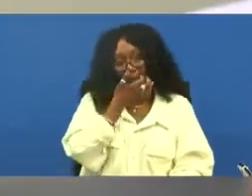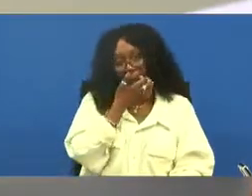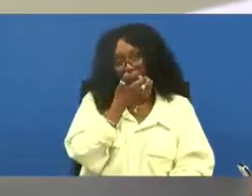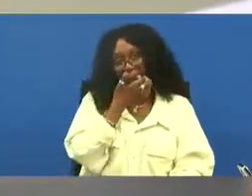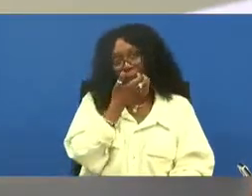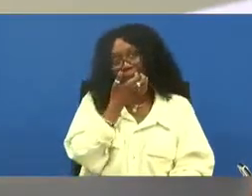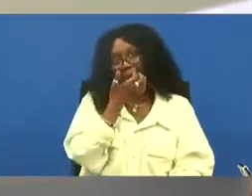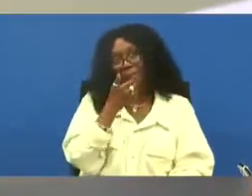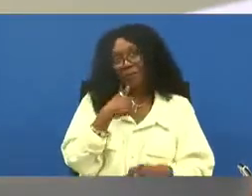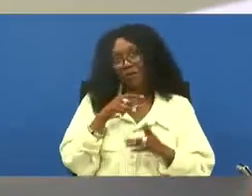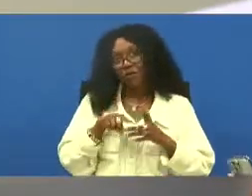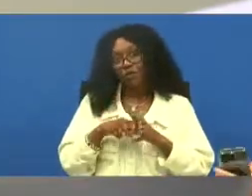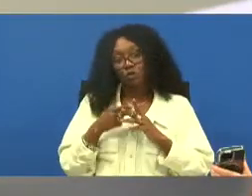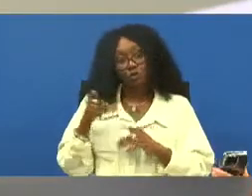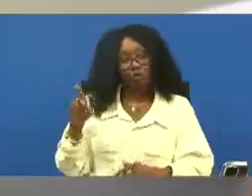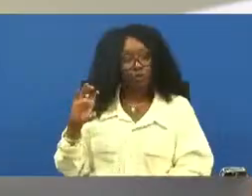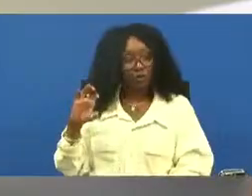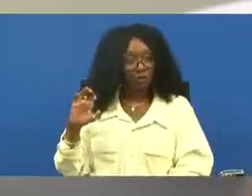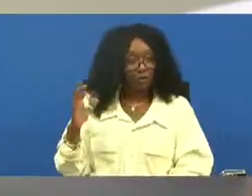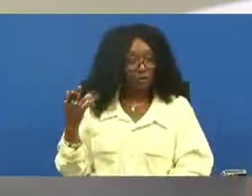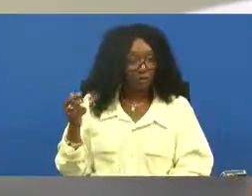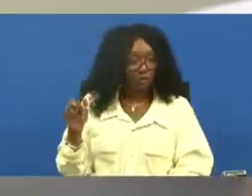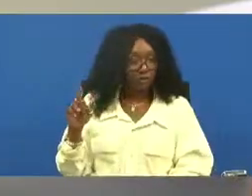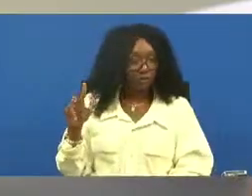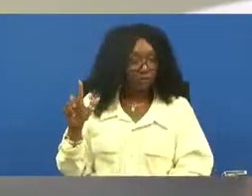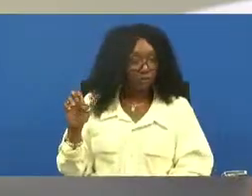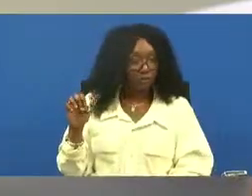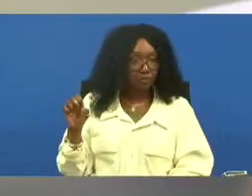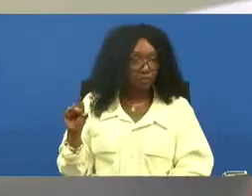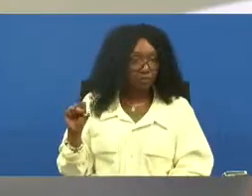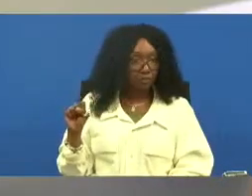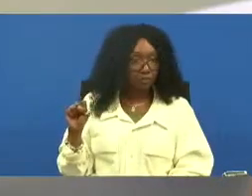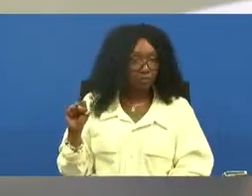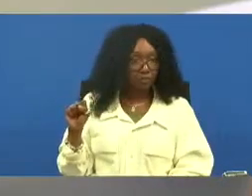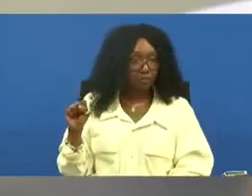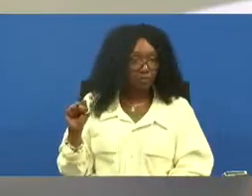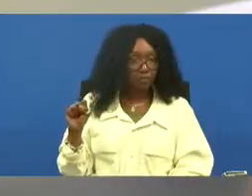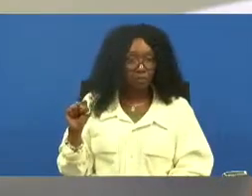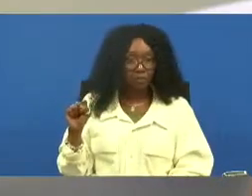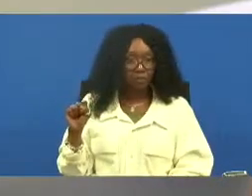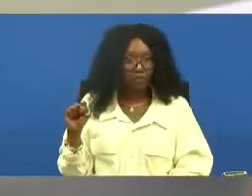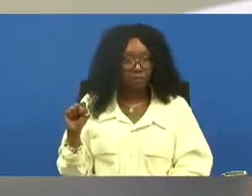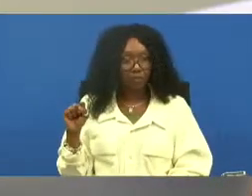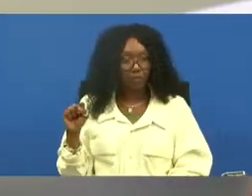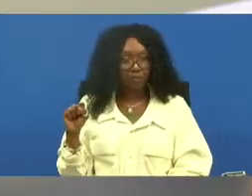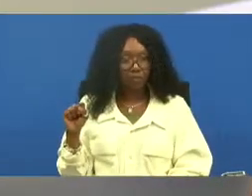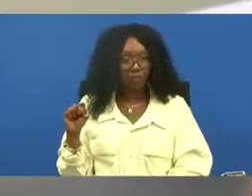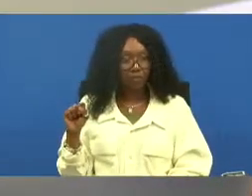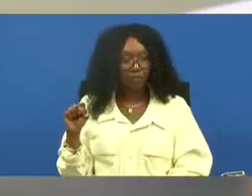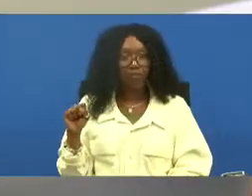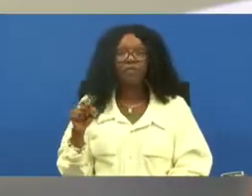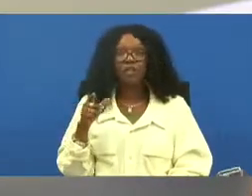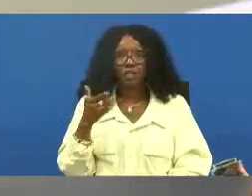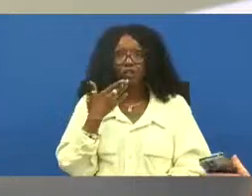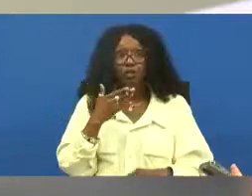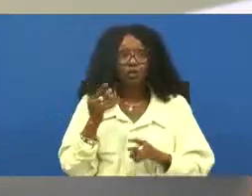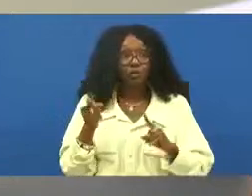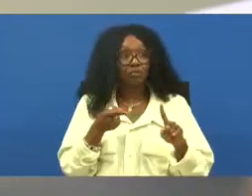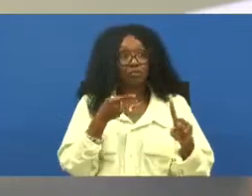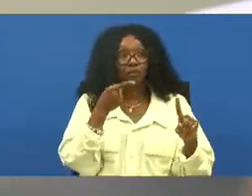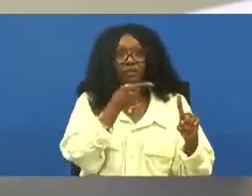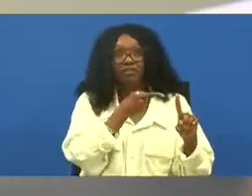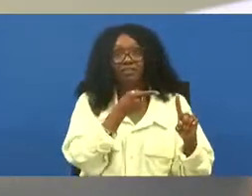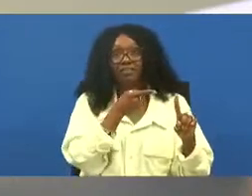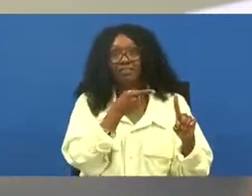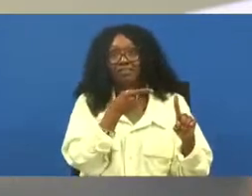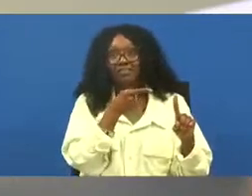I'll start with you, Charles. Former Councilman Glasper made some points and he had some concerns about the